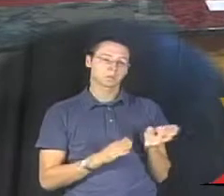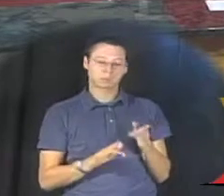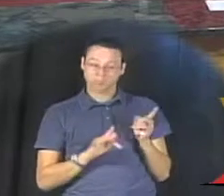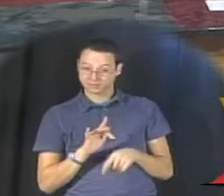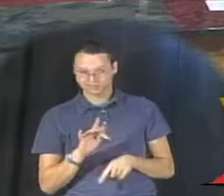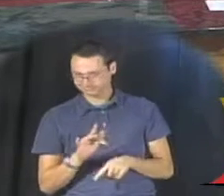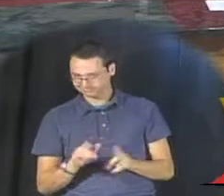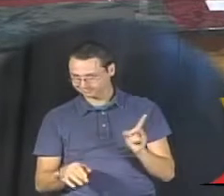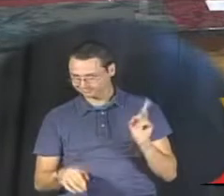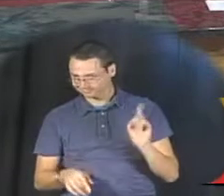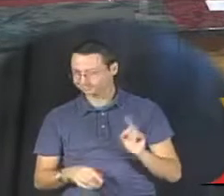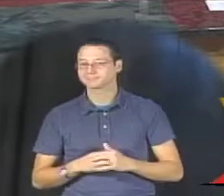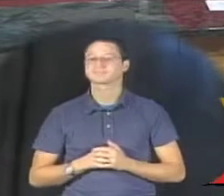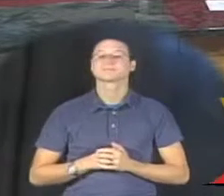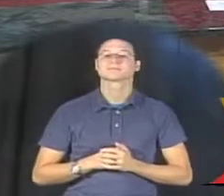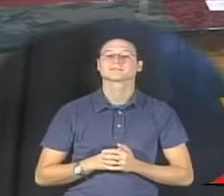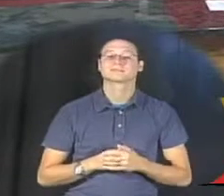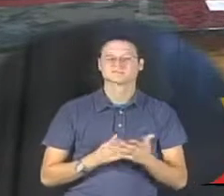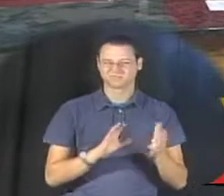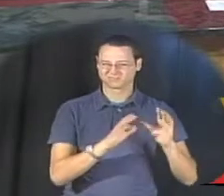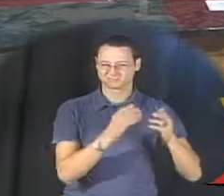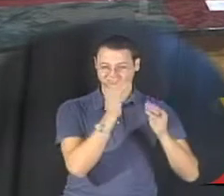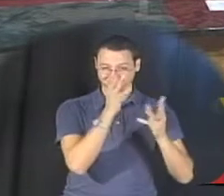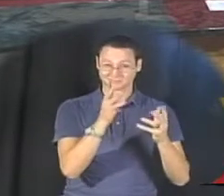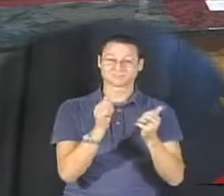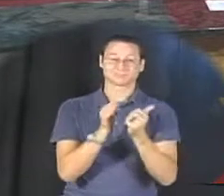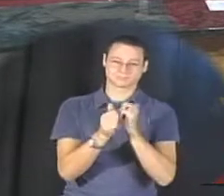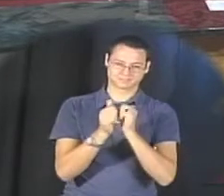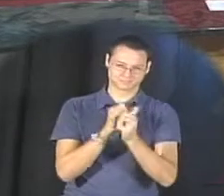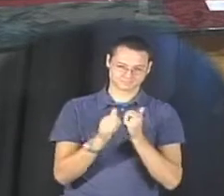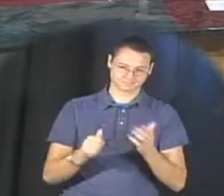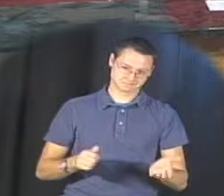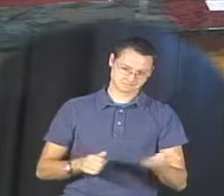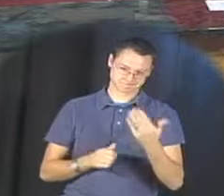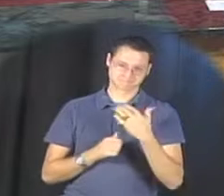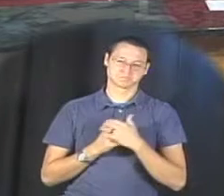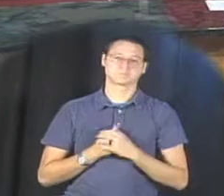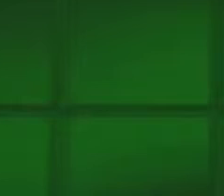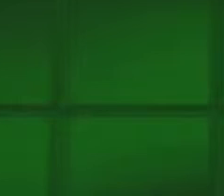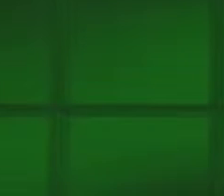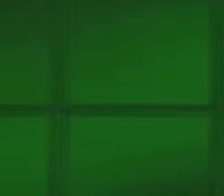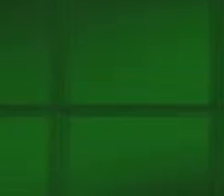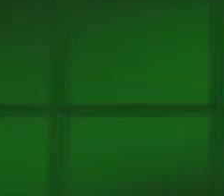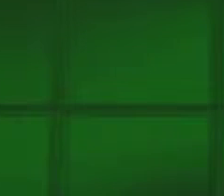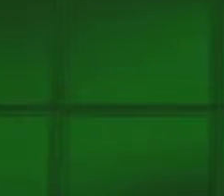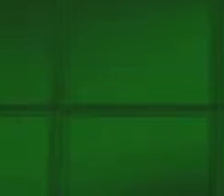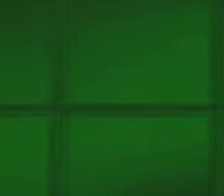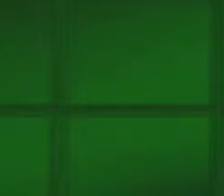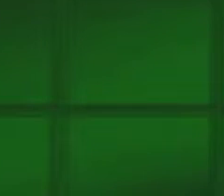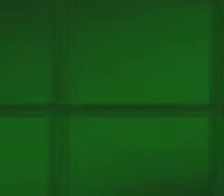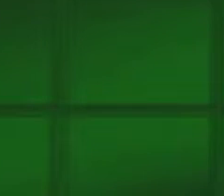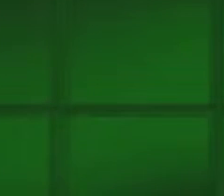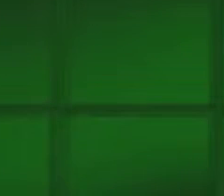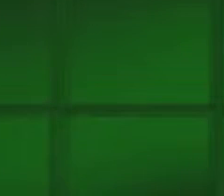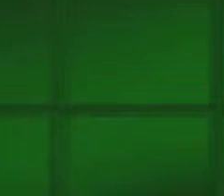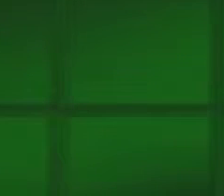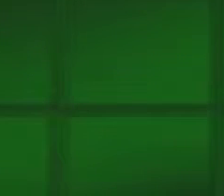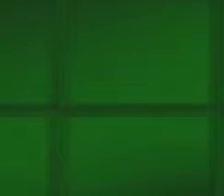exams. Now for club news to be followed by sports with Chase Gardner. Do this, Brad.